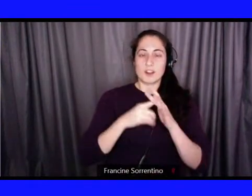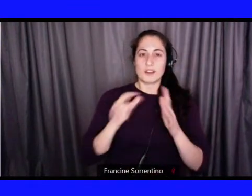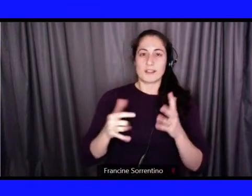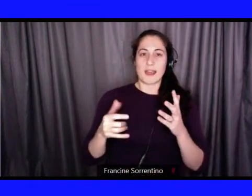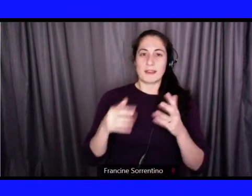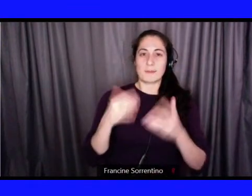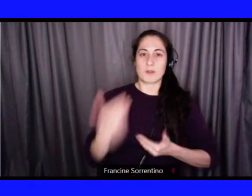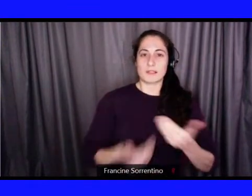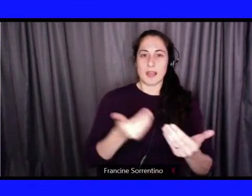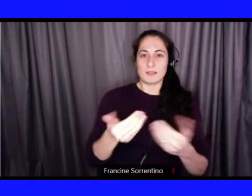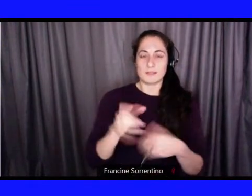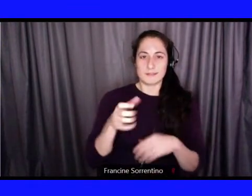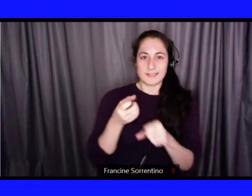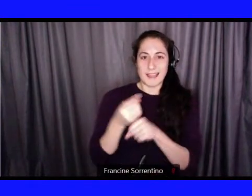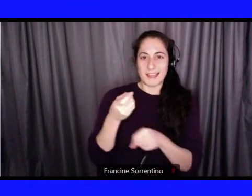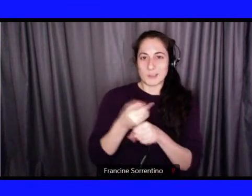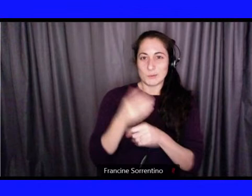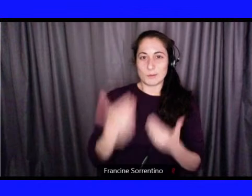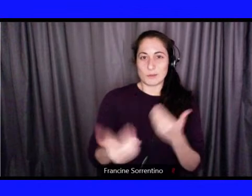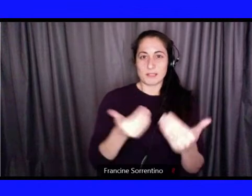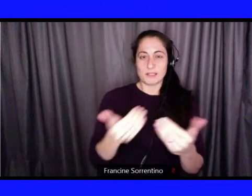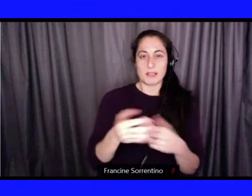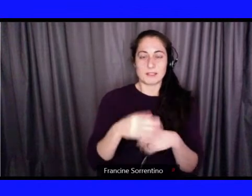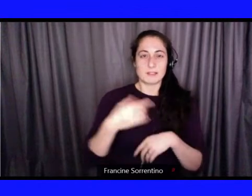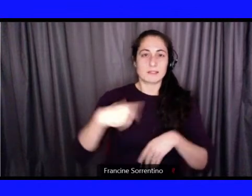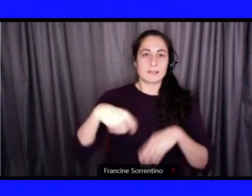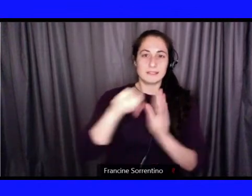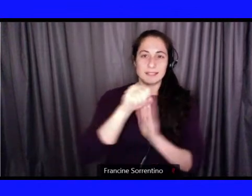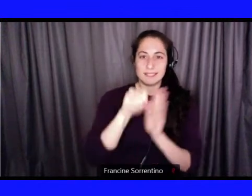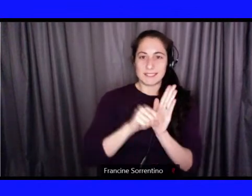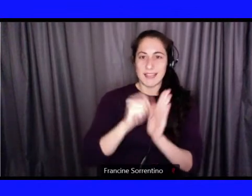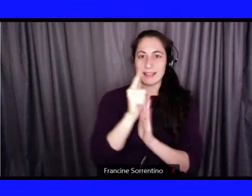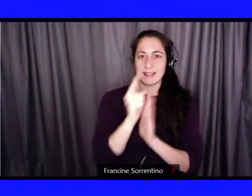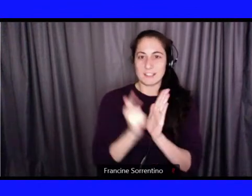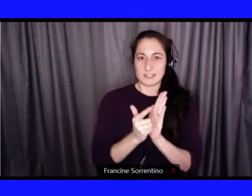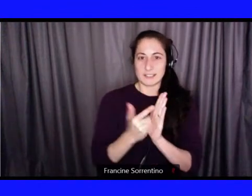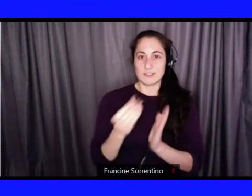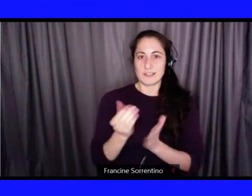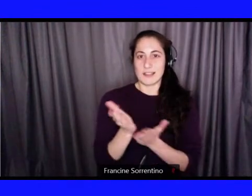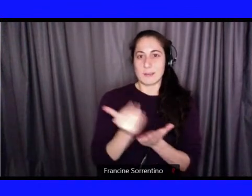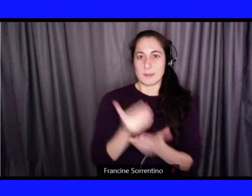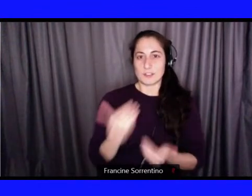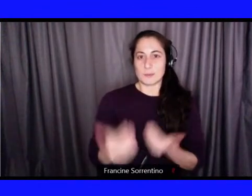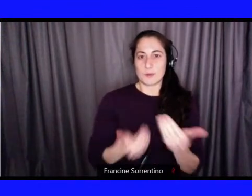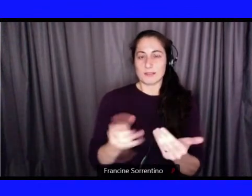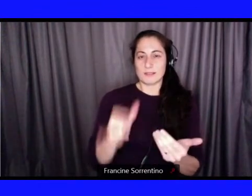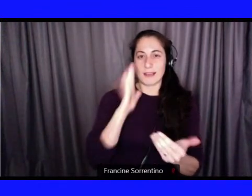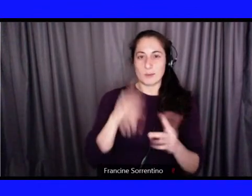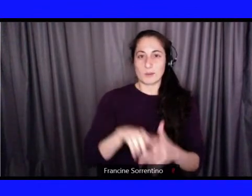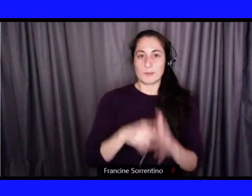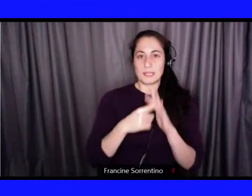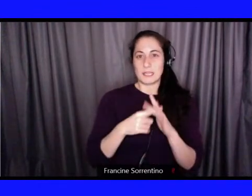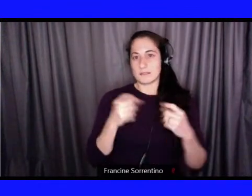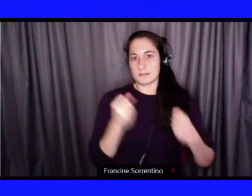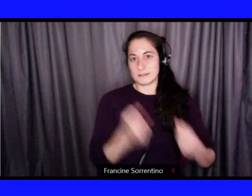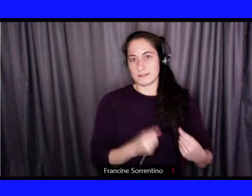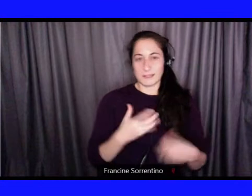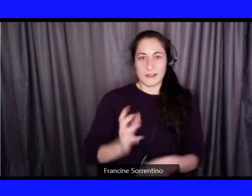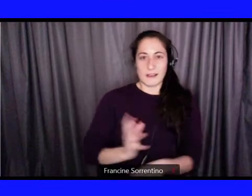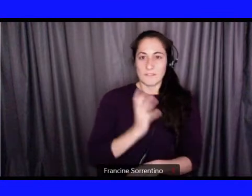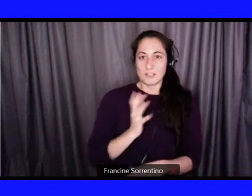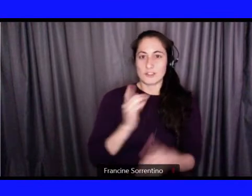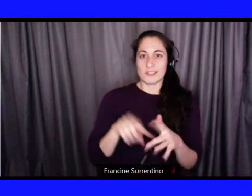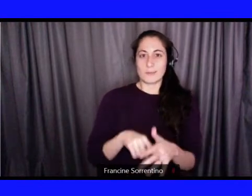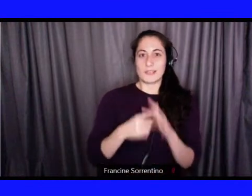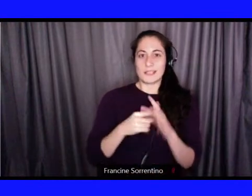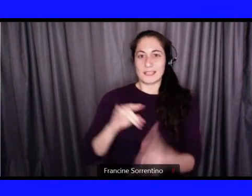Election Day, not a ton of surprises. Incoming Mayor-elect Adams is, as expected,